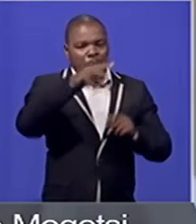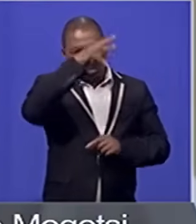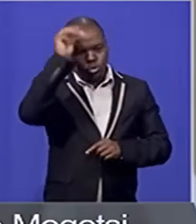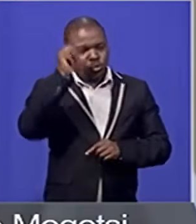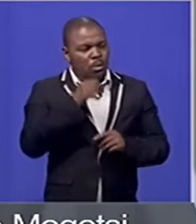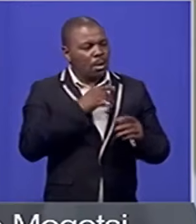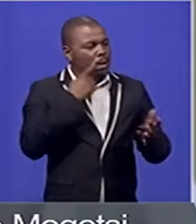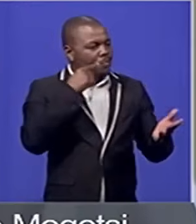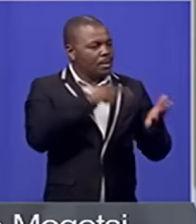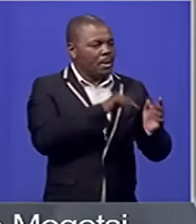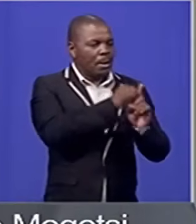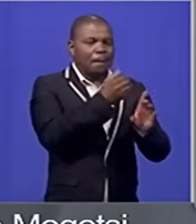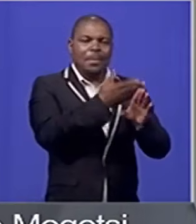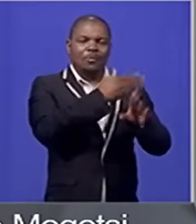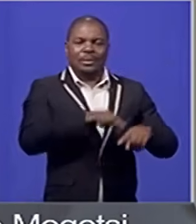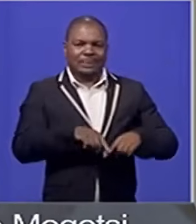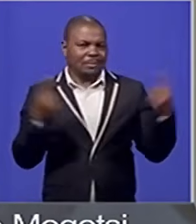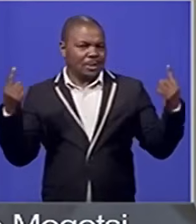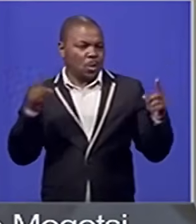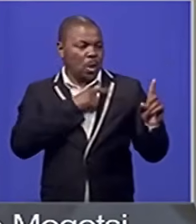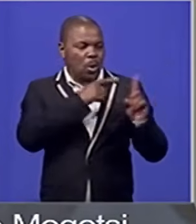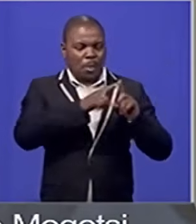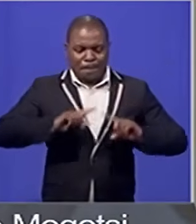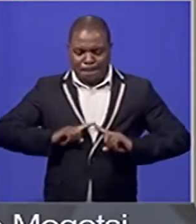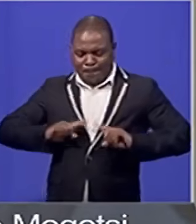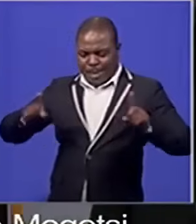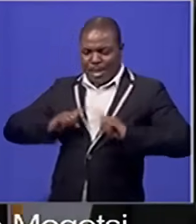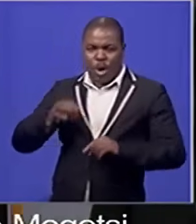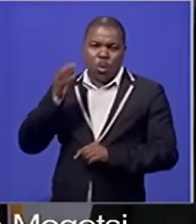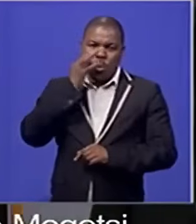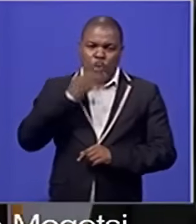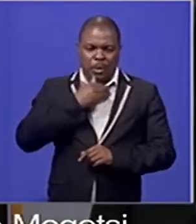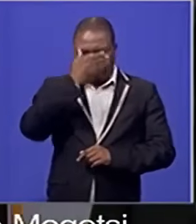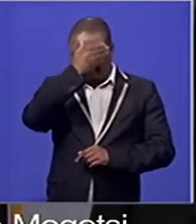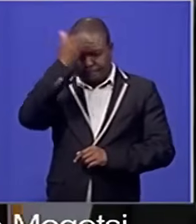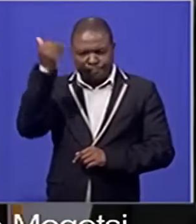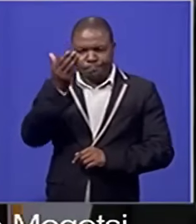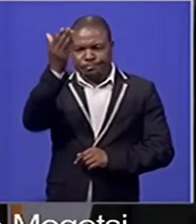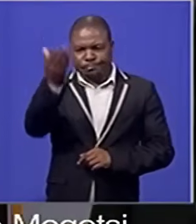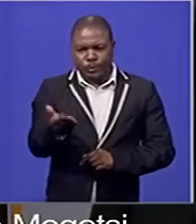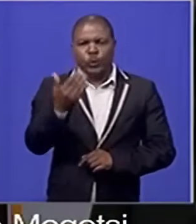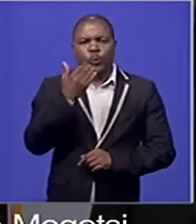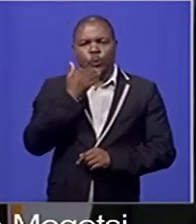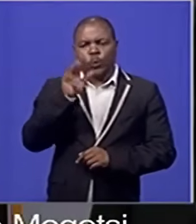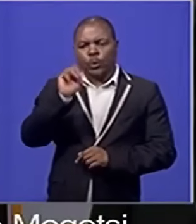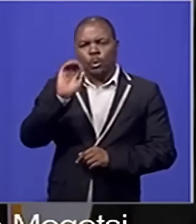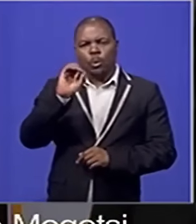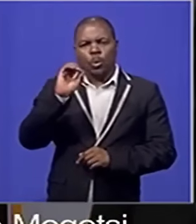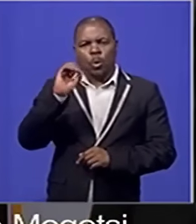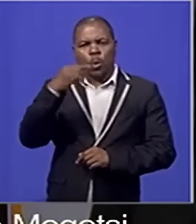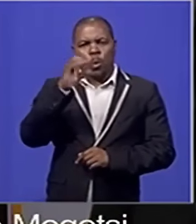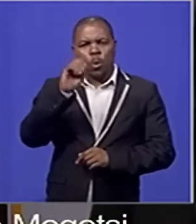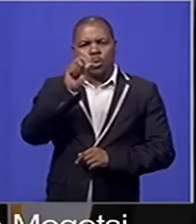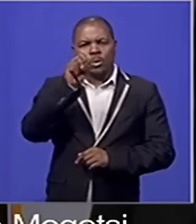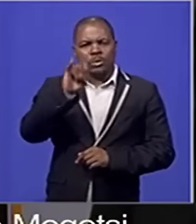peleng ka March le nyaga mo a ile go a gana a sametše mare gore o se bana le Mogotsi. What would be his